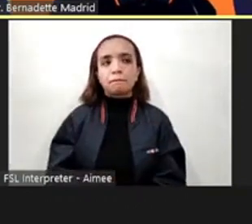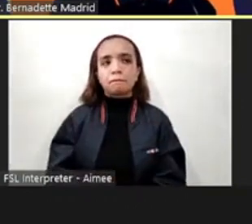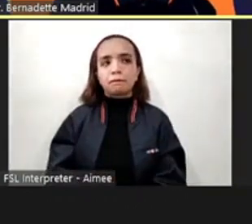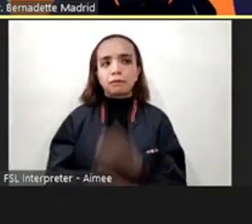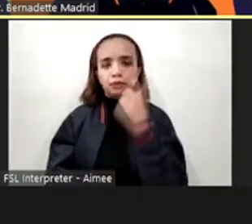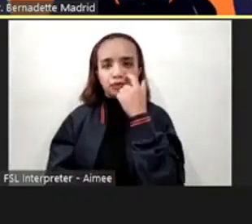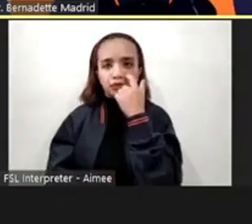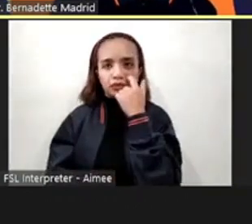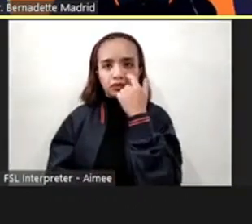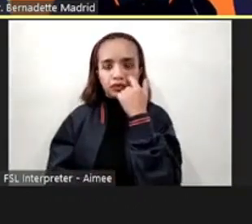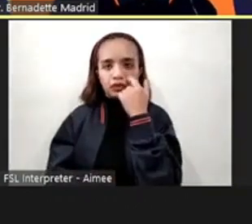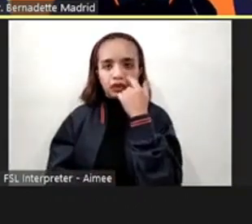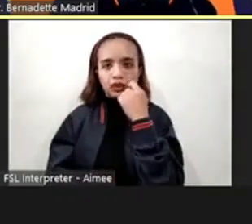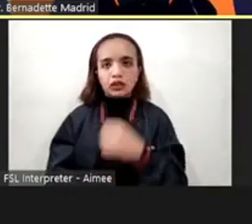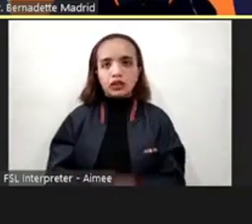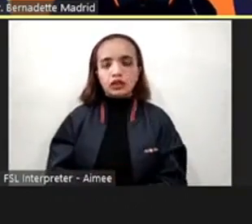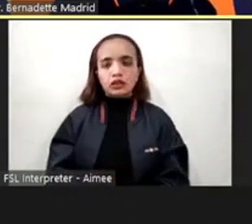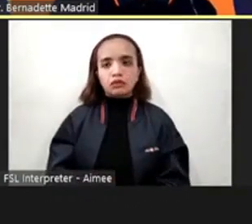not least,